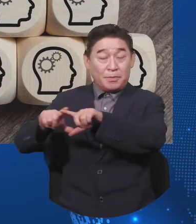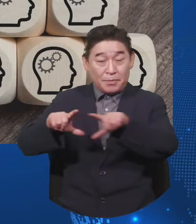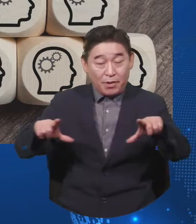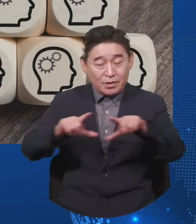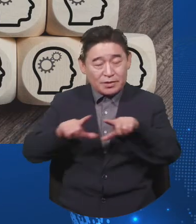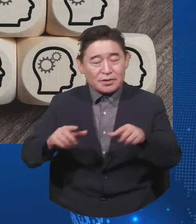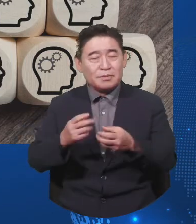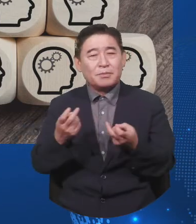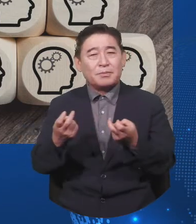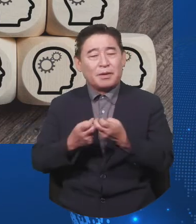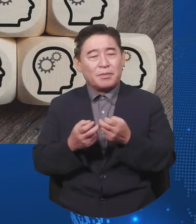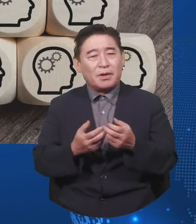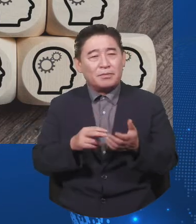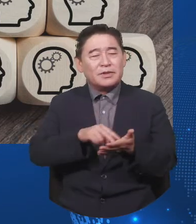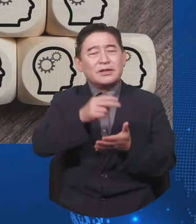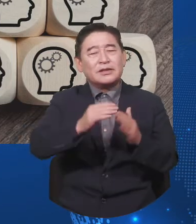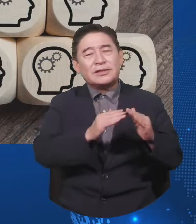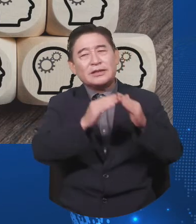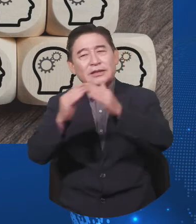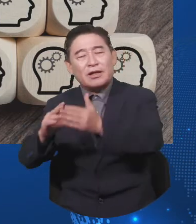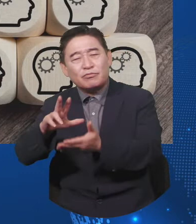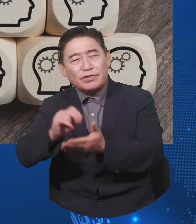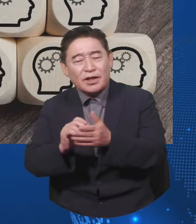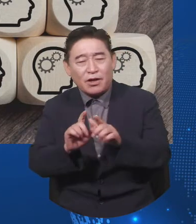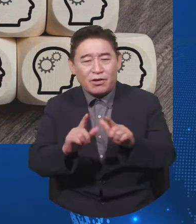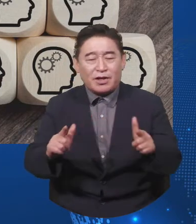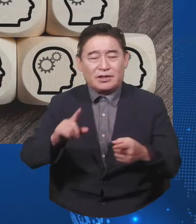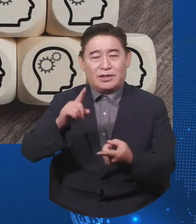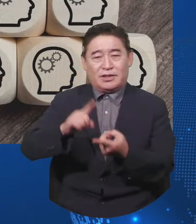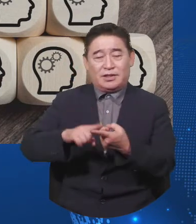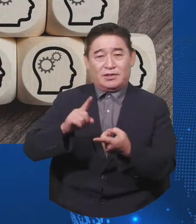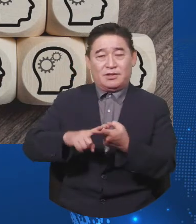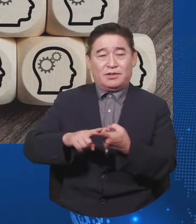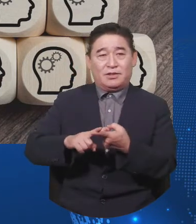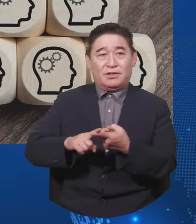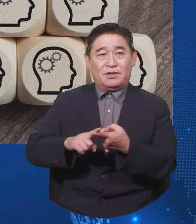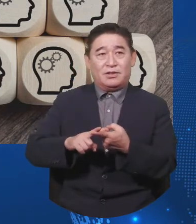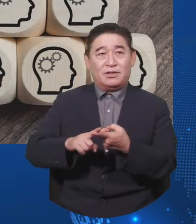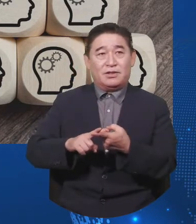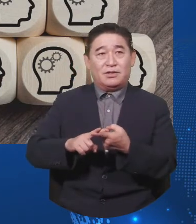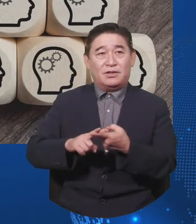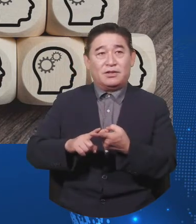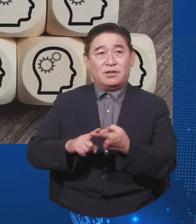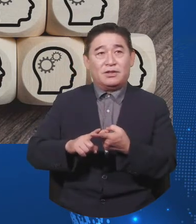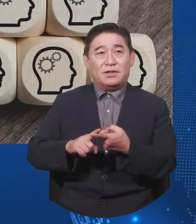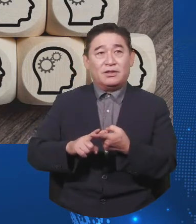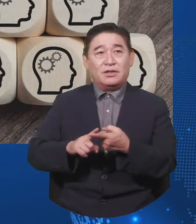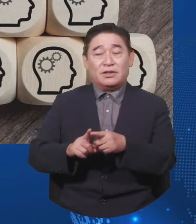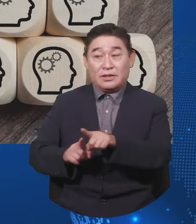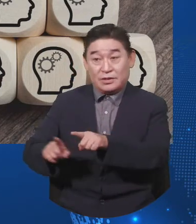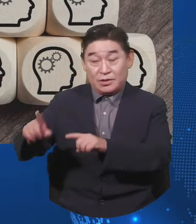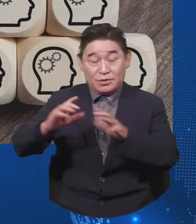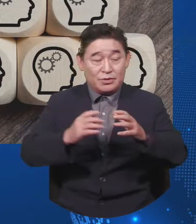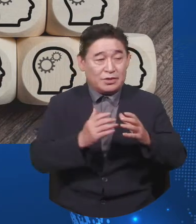experts, policymakers from both advanced and developing economies to learn from